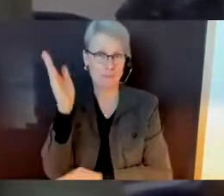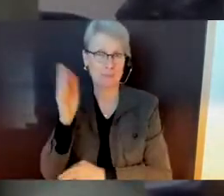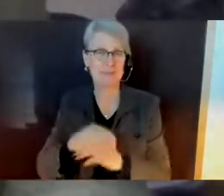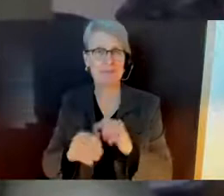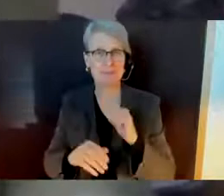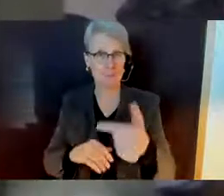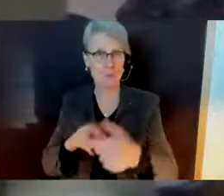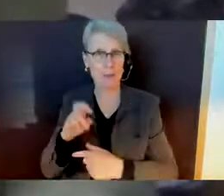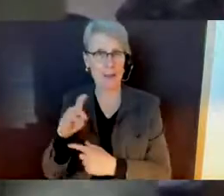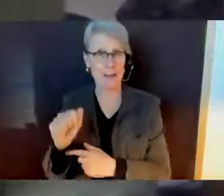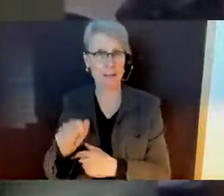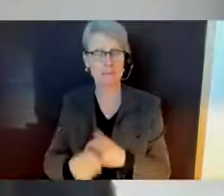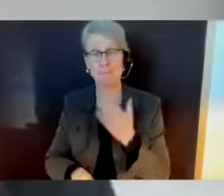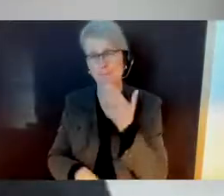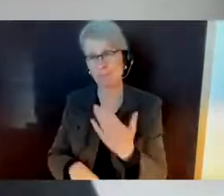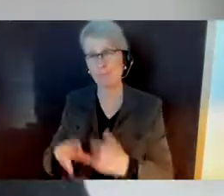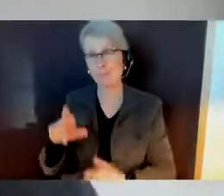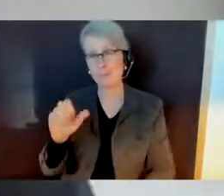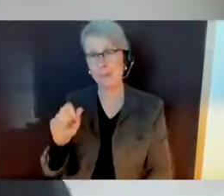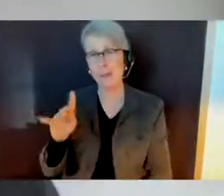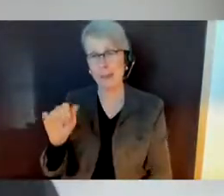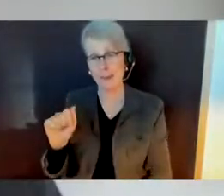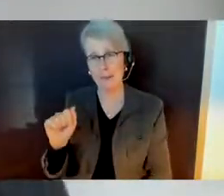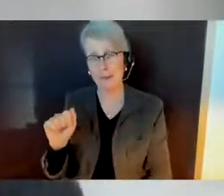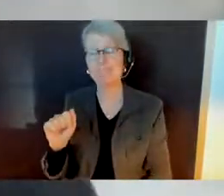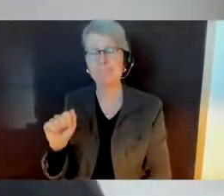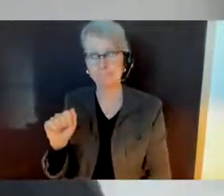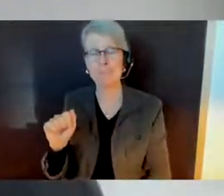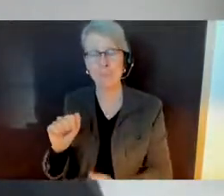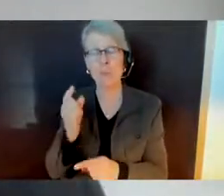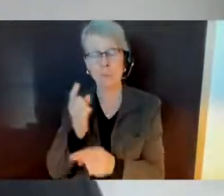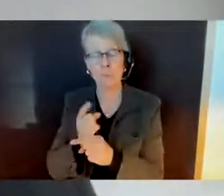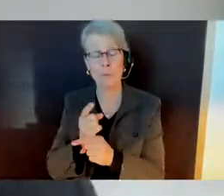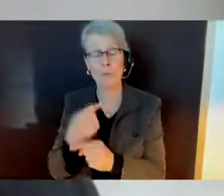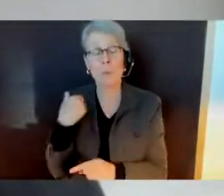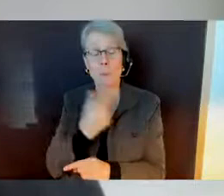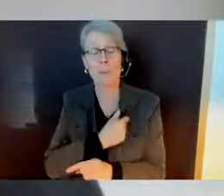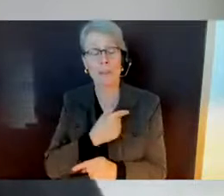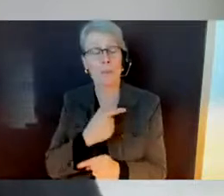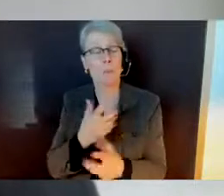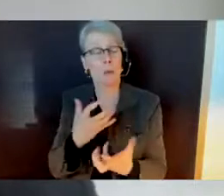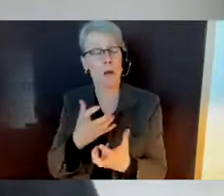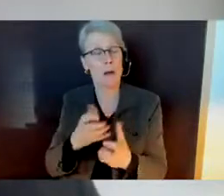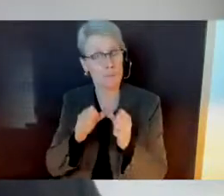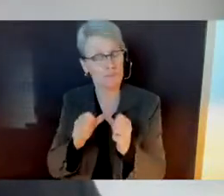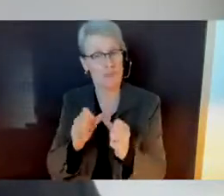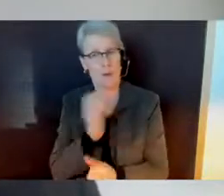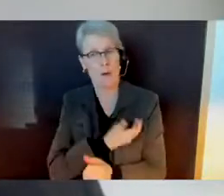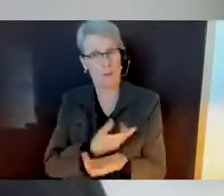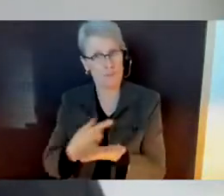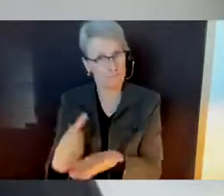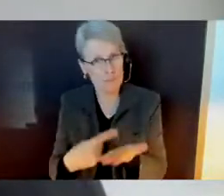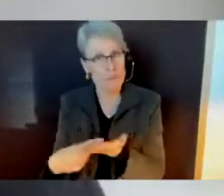Over to you, Rebecca. Thank you so much, Rabia, for reminding us of why it's important that we have this conversation and the